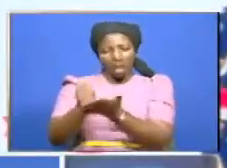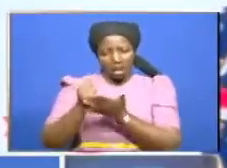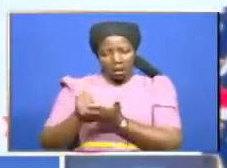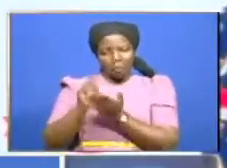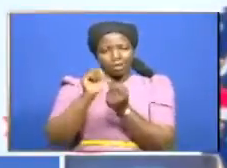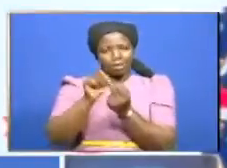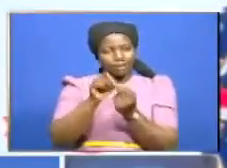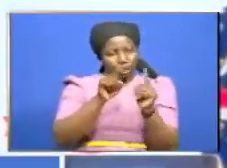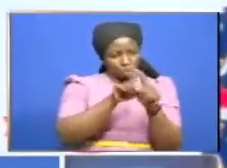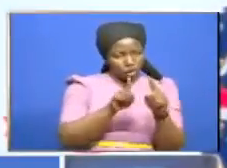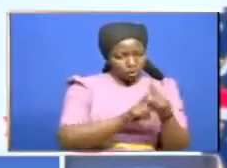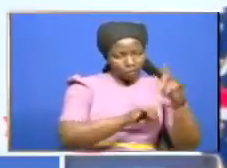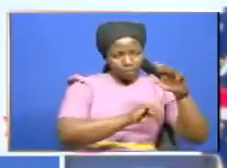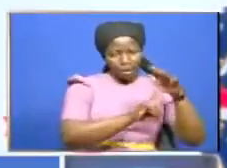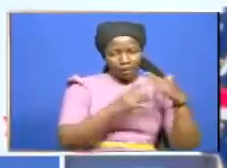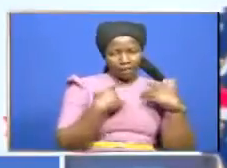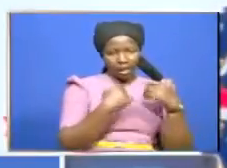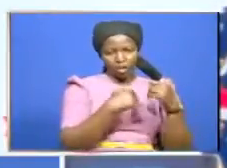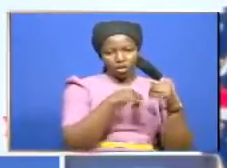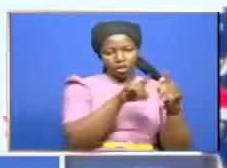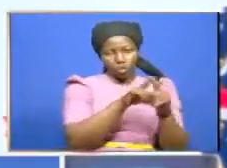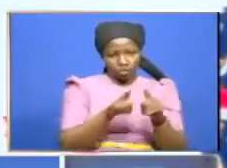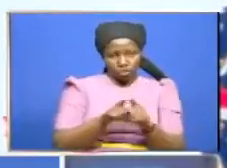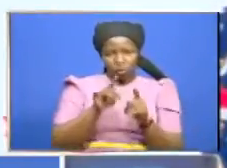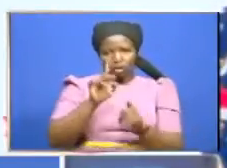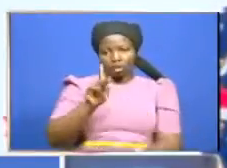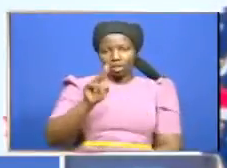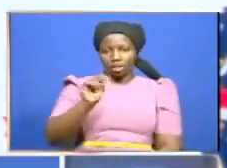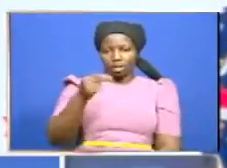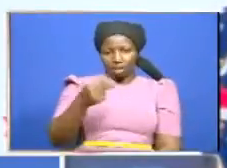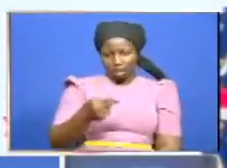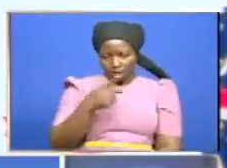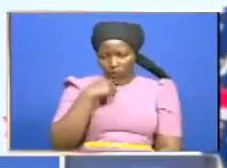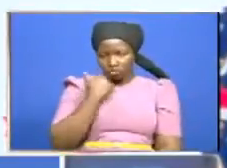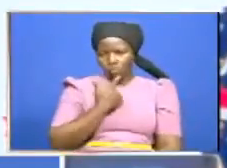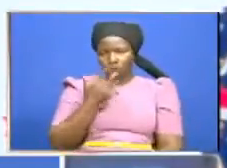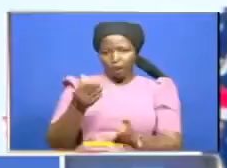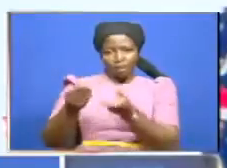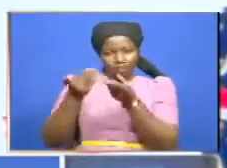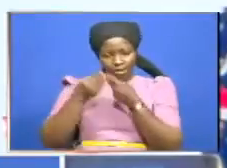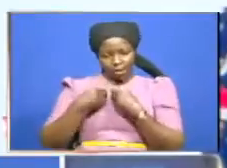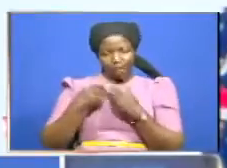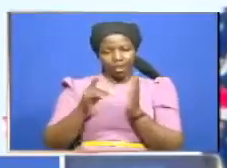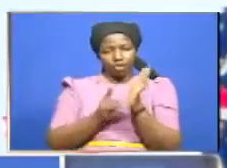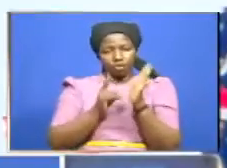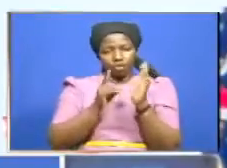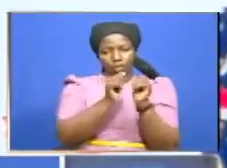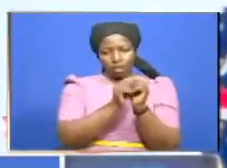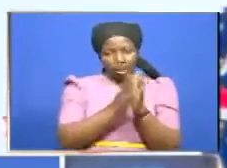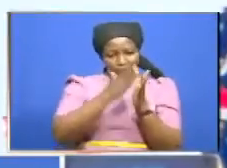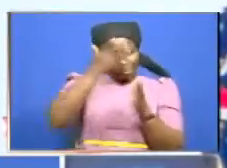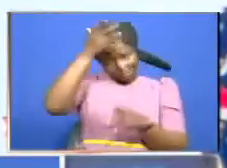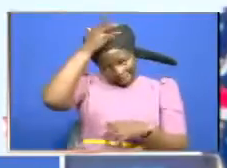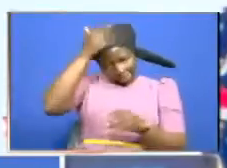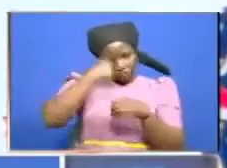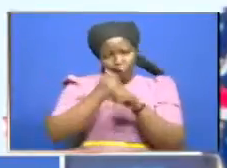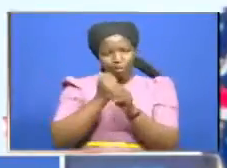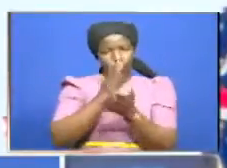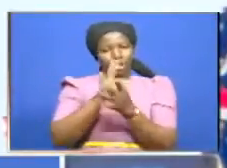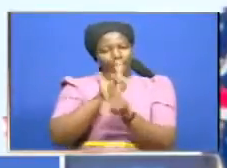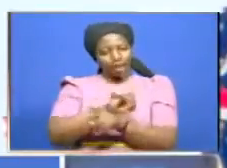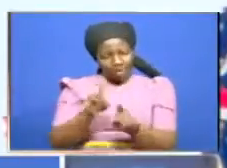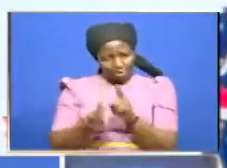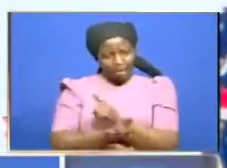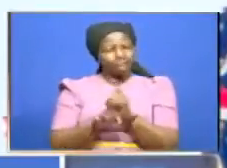Minister of Health and of course the Kenyatta National Hospitals who have given us doctors and also nurses to ensure that everything is